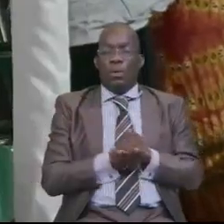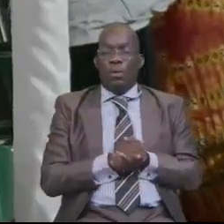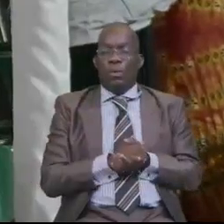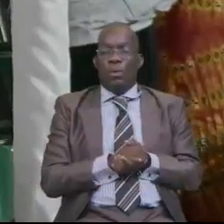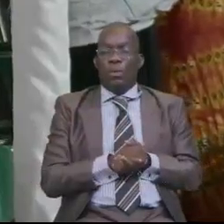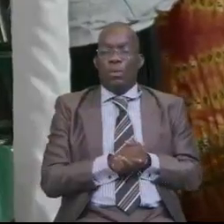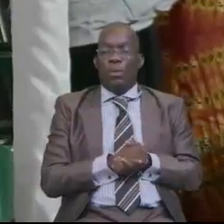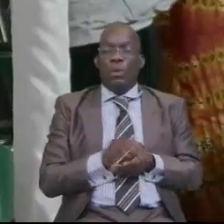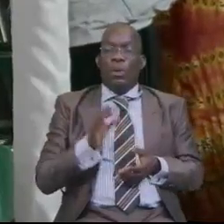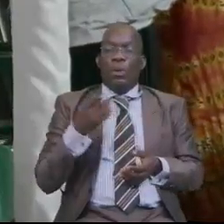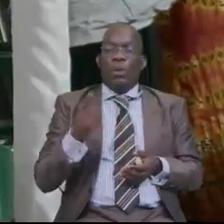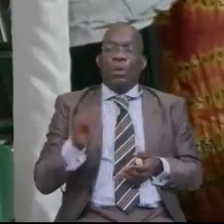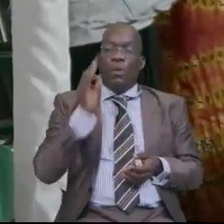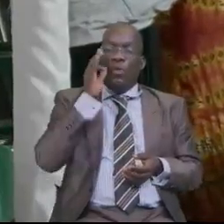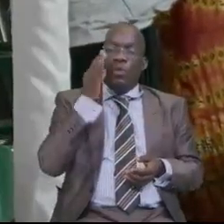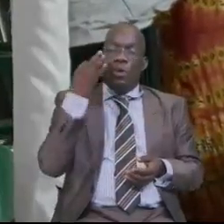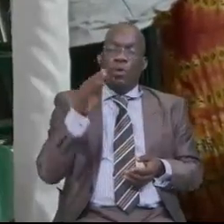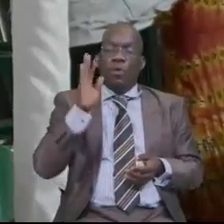The fruit of your ministry,